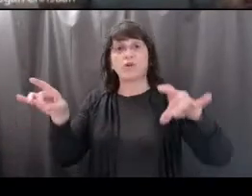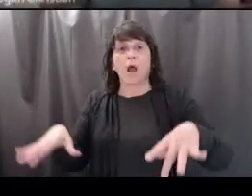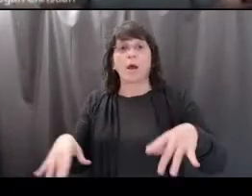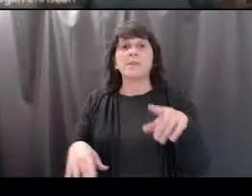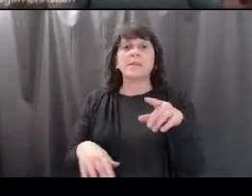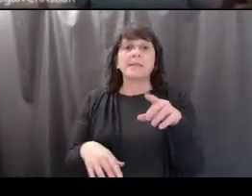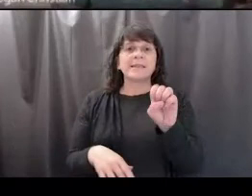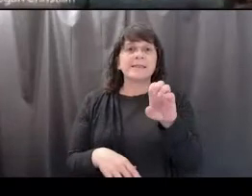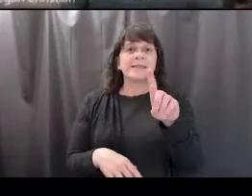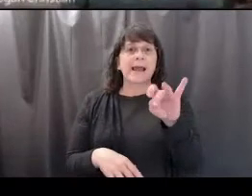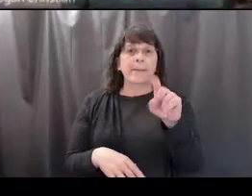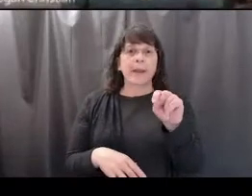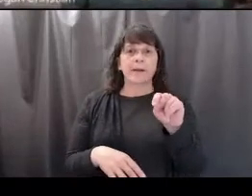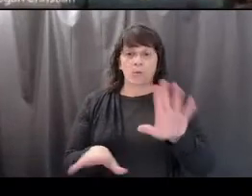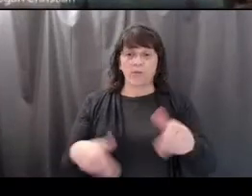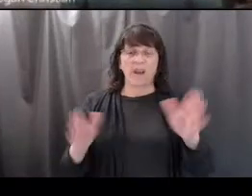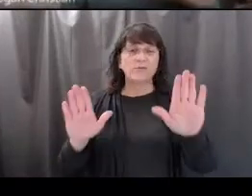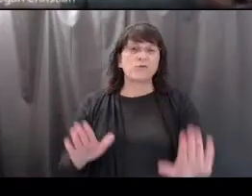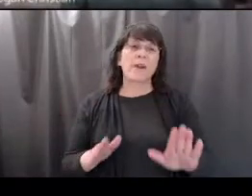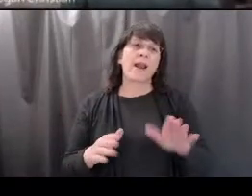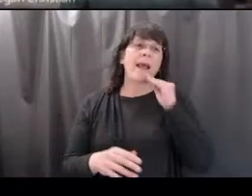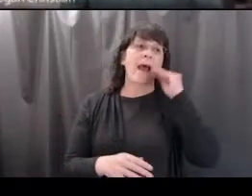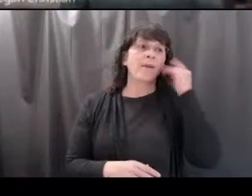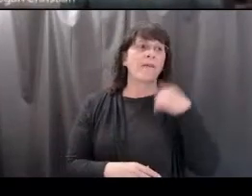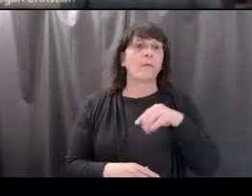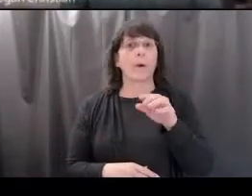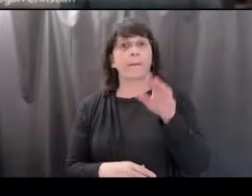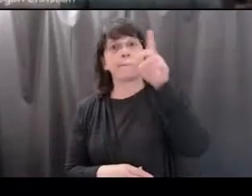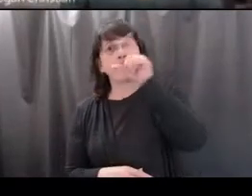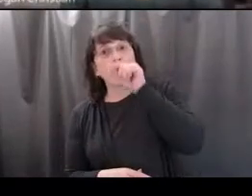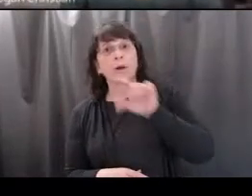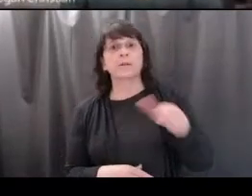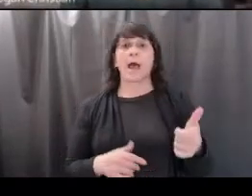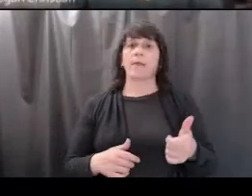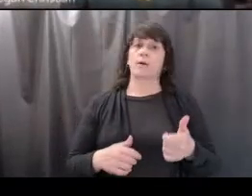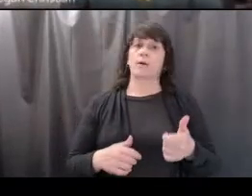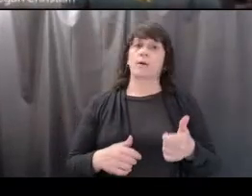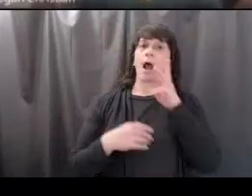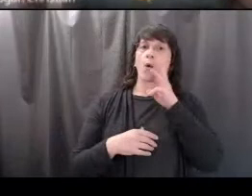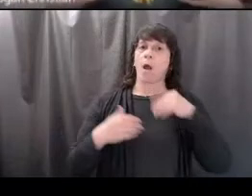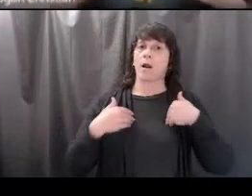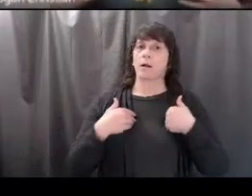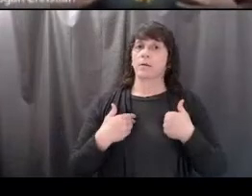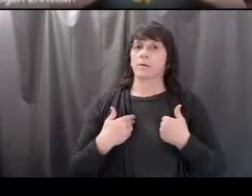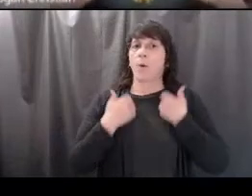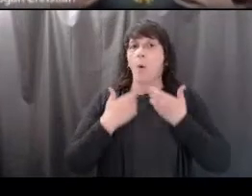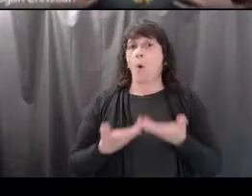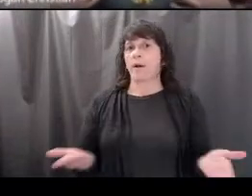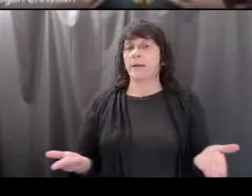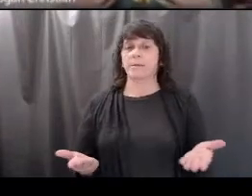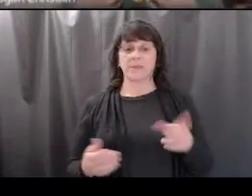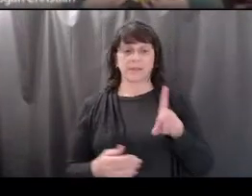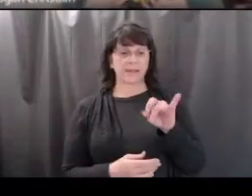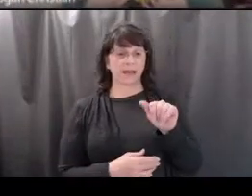deltas that provide great habitat for birds and for other aquatic organisms. And deltas actually can help humans